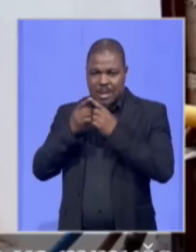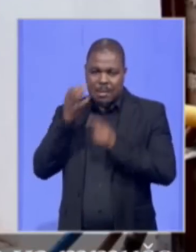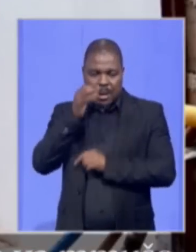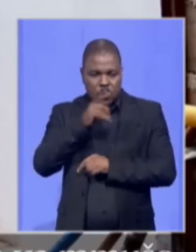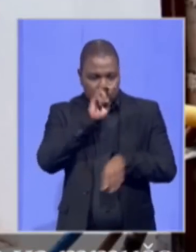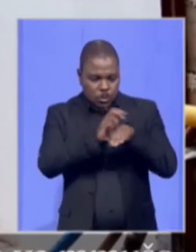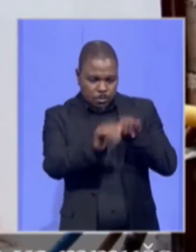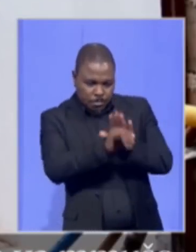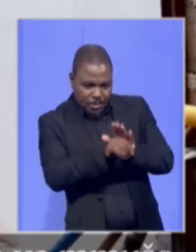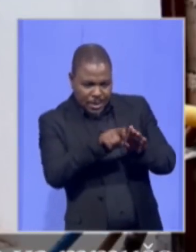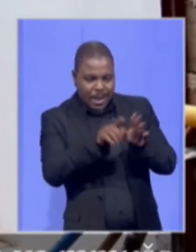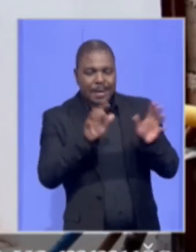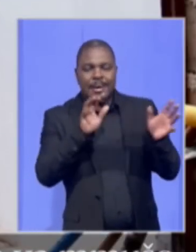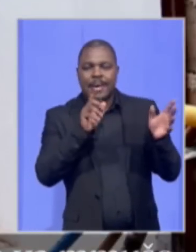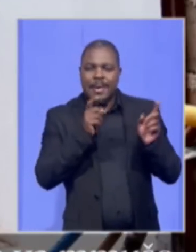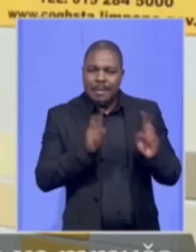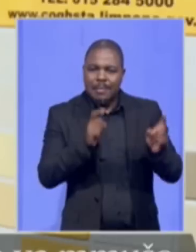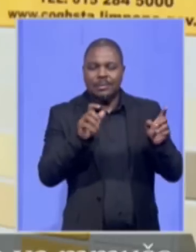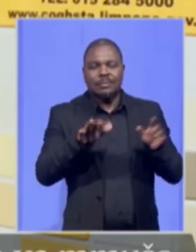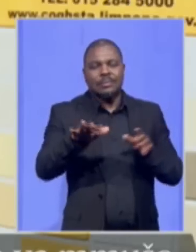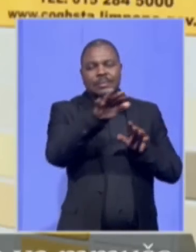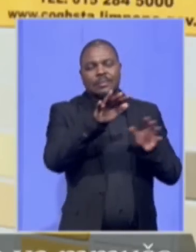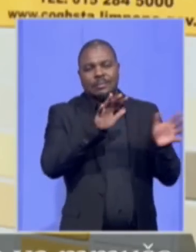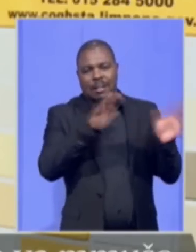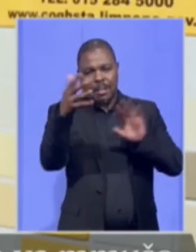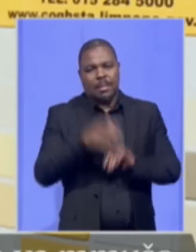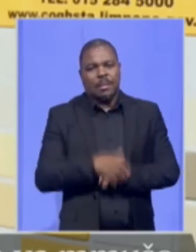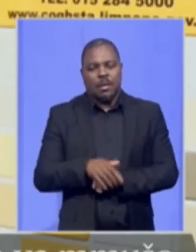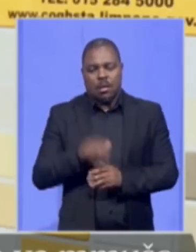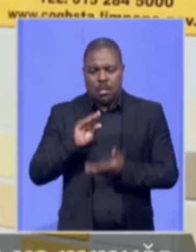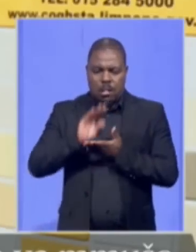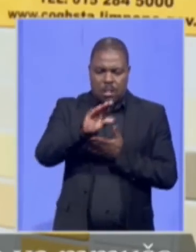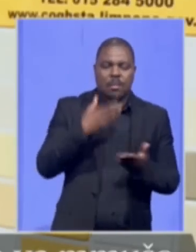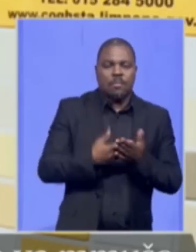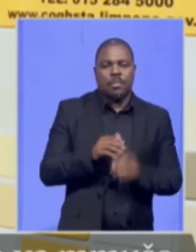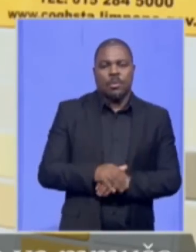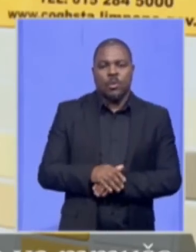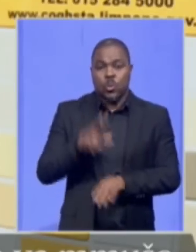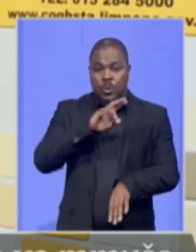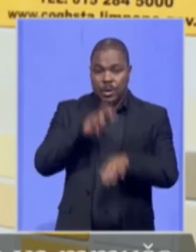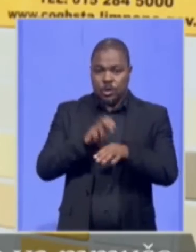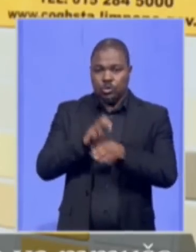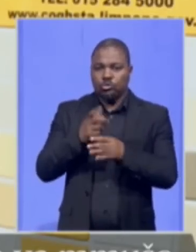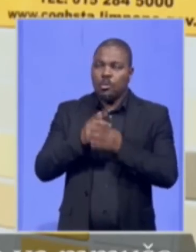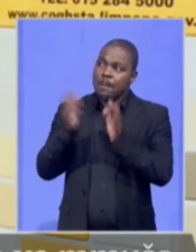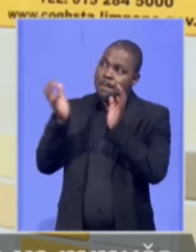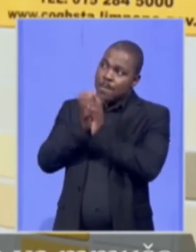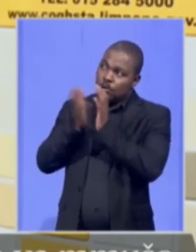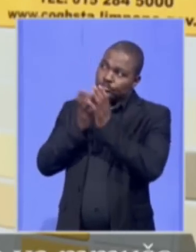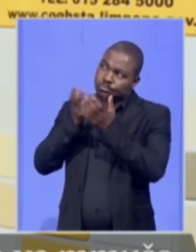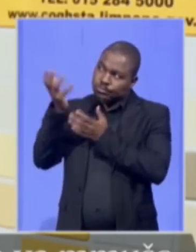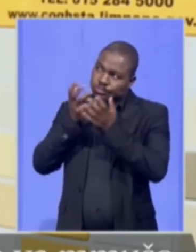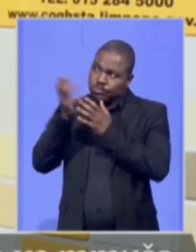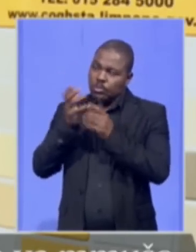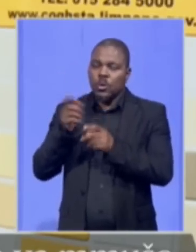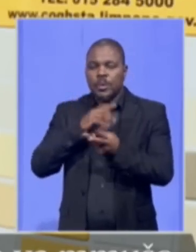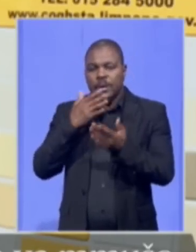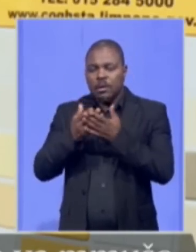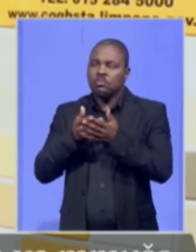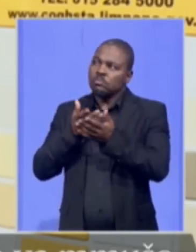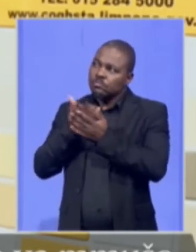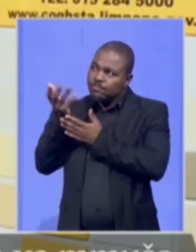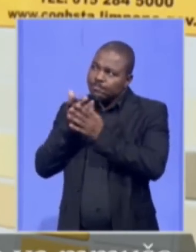ba hwetše mašeleng a go thuša badudi. Re nyaka gore re be le meeting le bona re tle re present case ya rona and then re defend